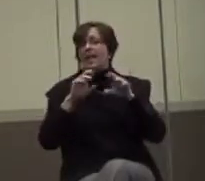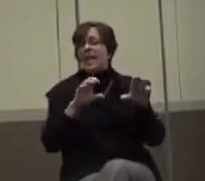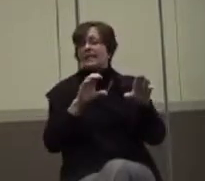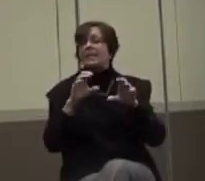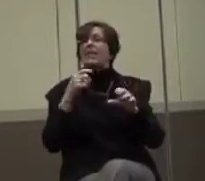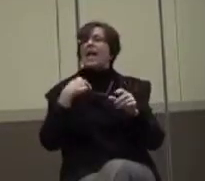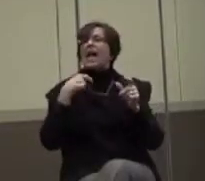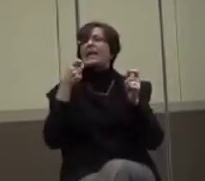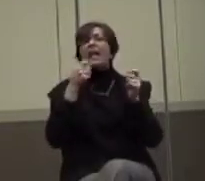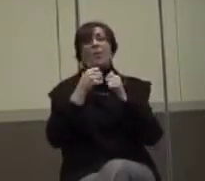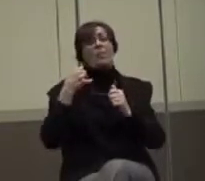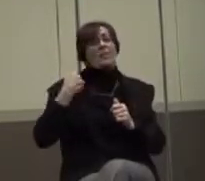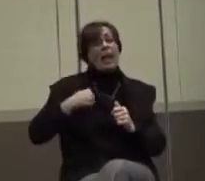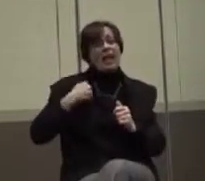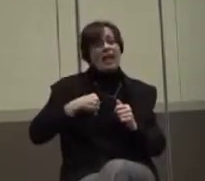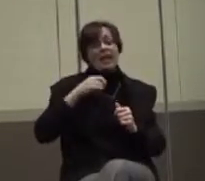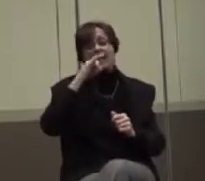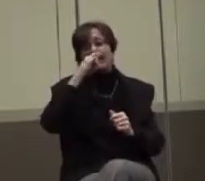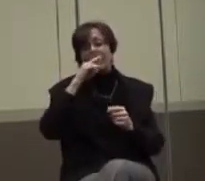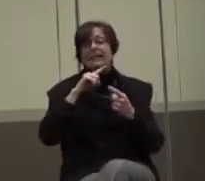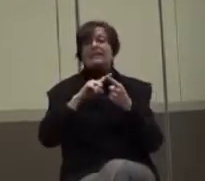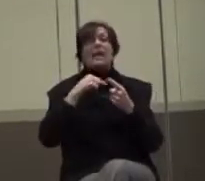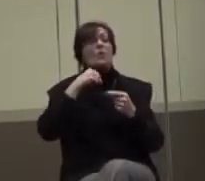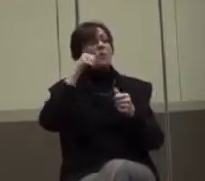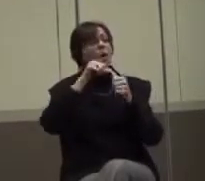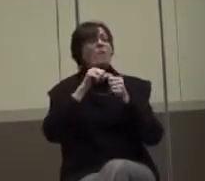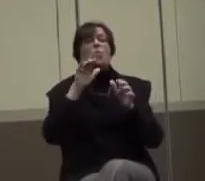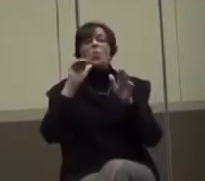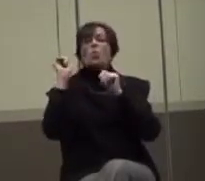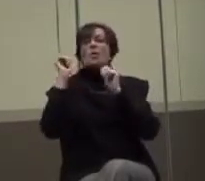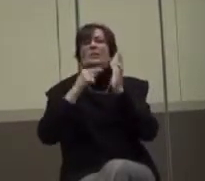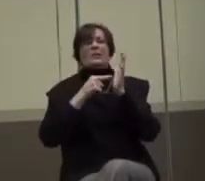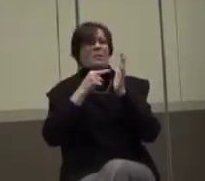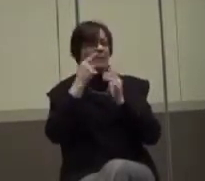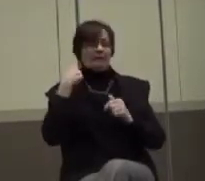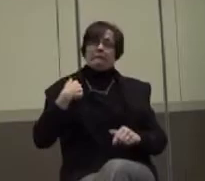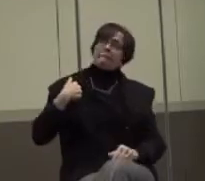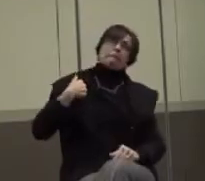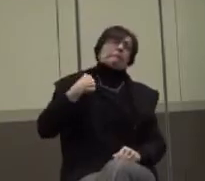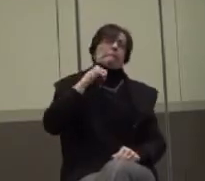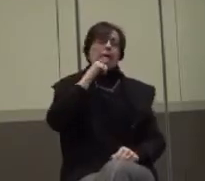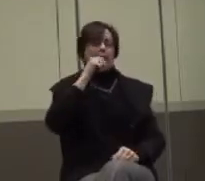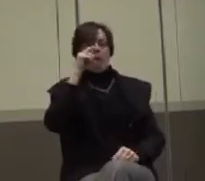kids. I remember walking away sometimes thinking, I don't believe this shit works. I mean, these were some pretty